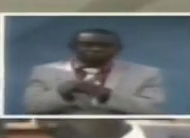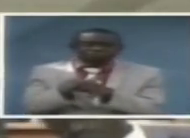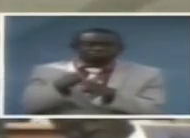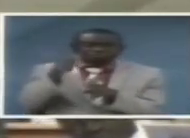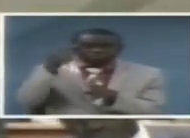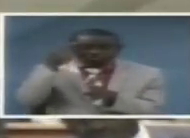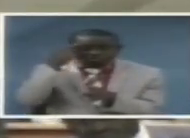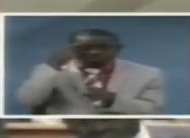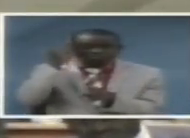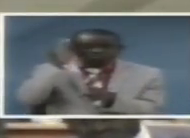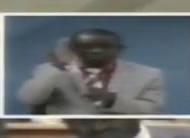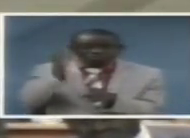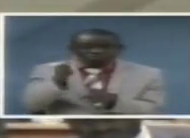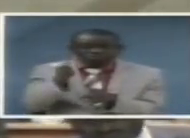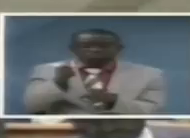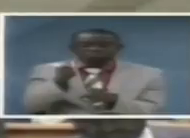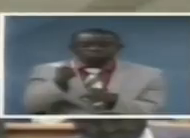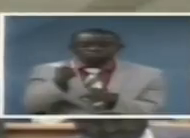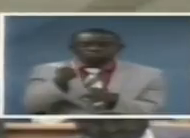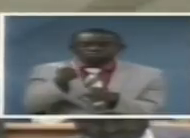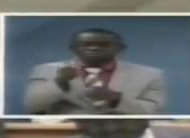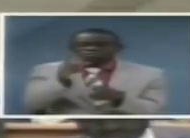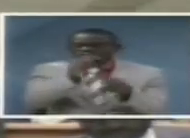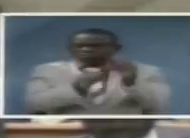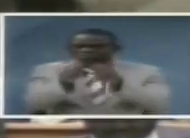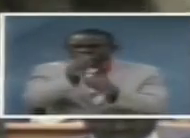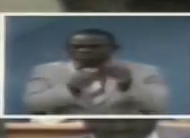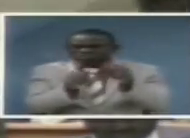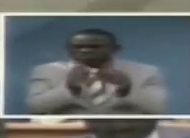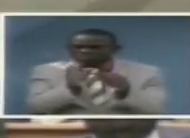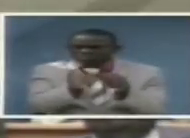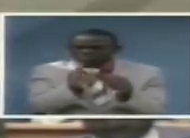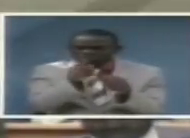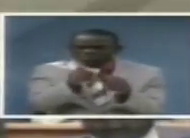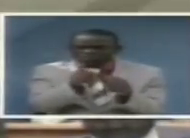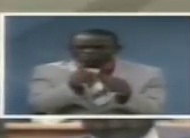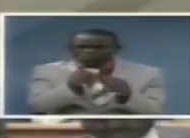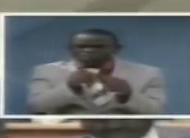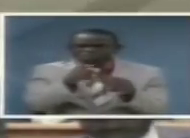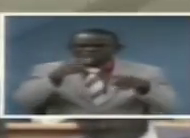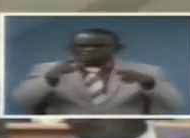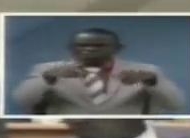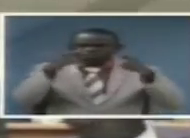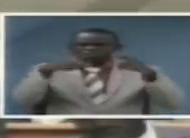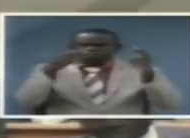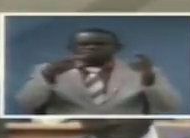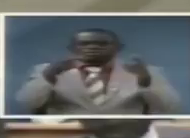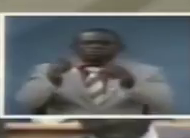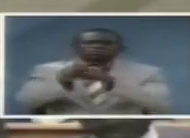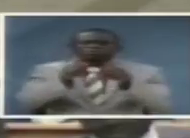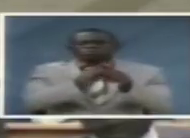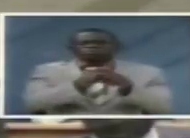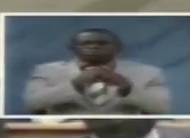requisite infrastructure to ease access to tourist sites, rehabilitate heritage sites, and